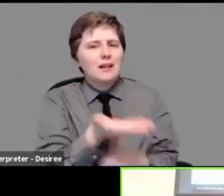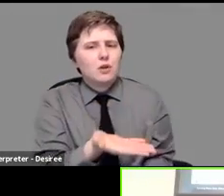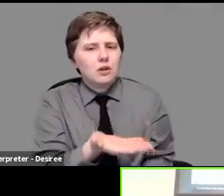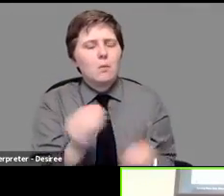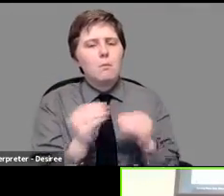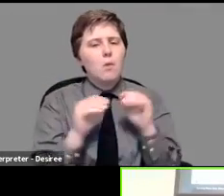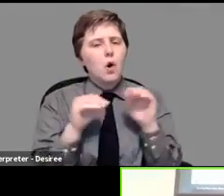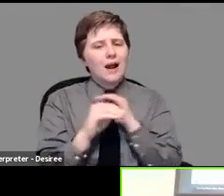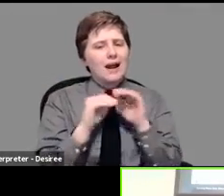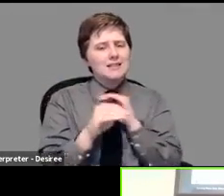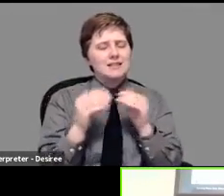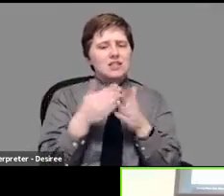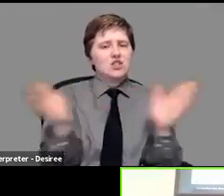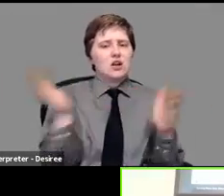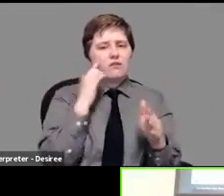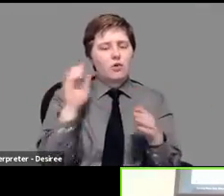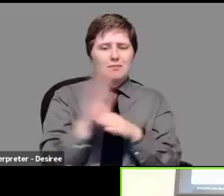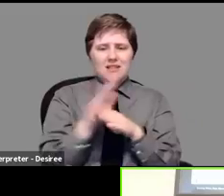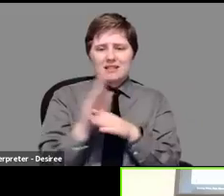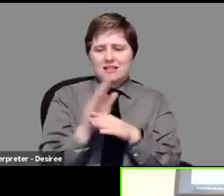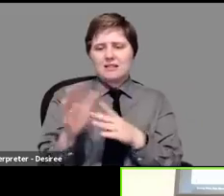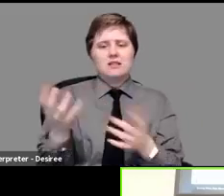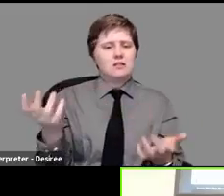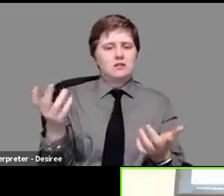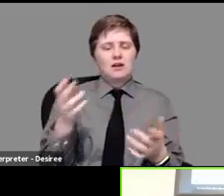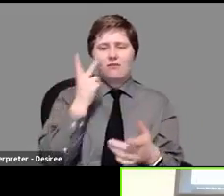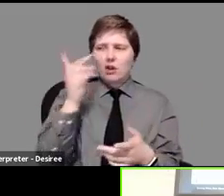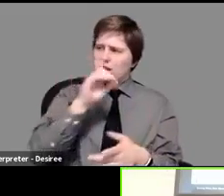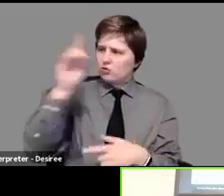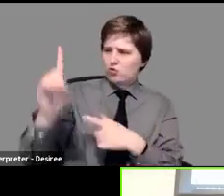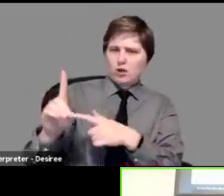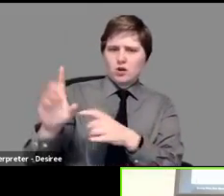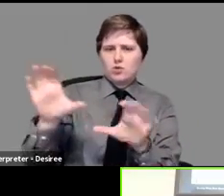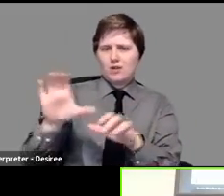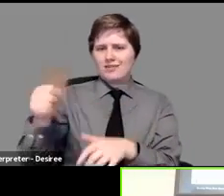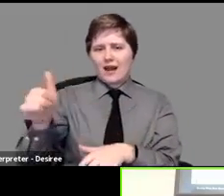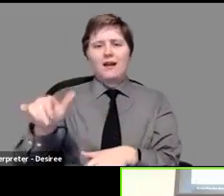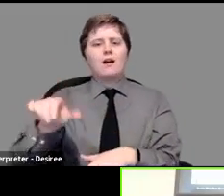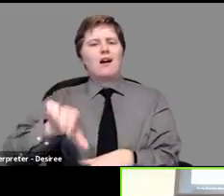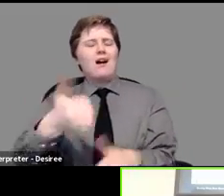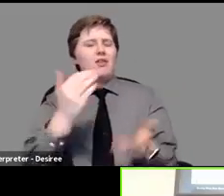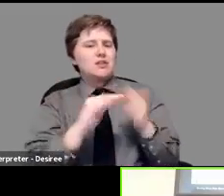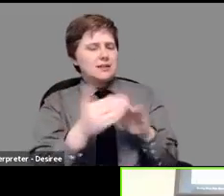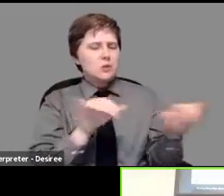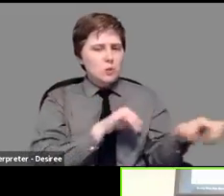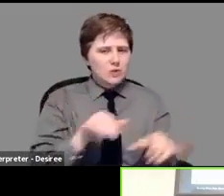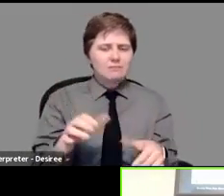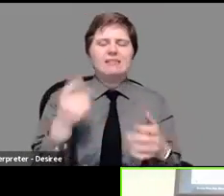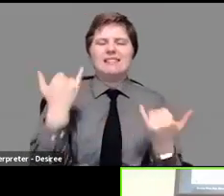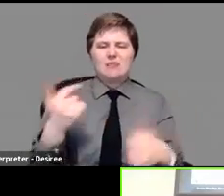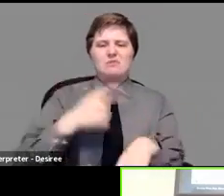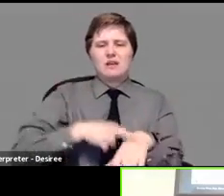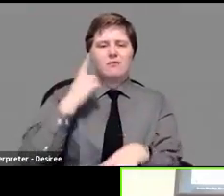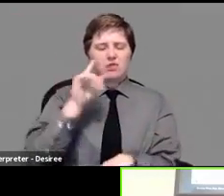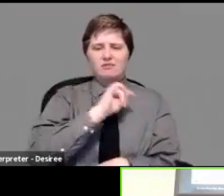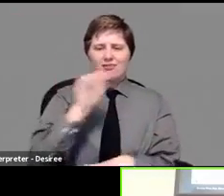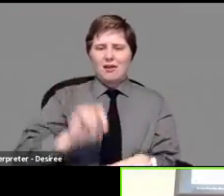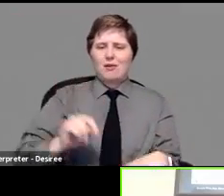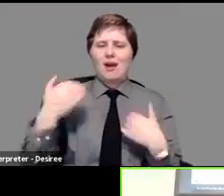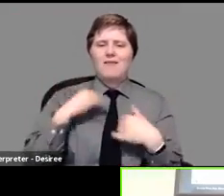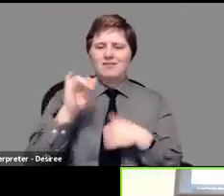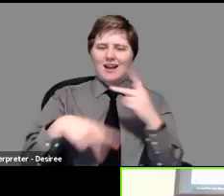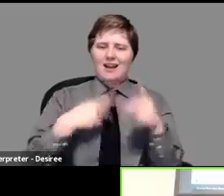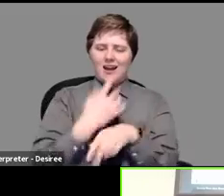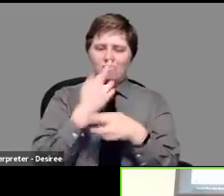for businesses around town. That, if you look in Detroit, they're doing that in other cities. I think it's time for Toledo to have those type of